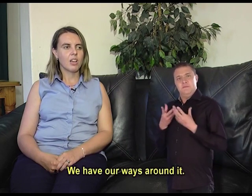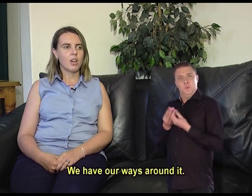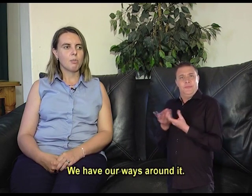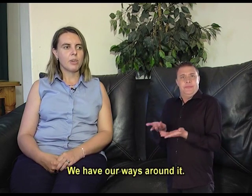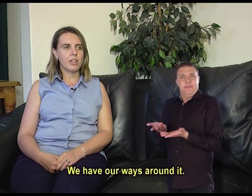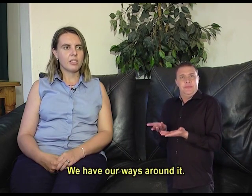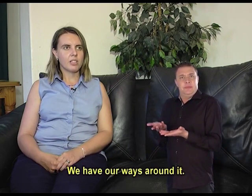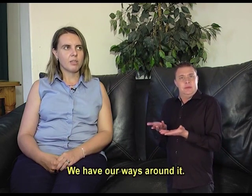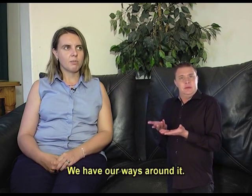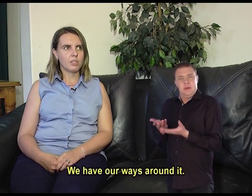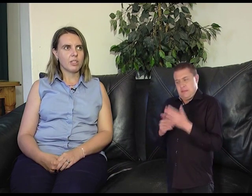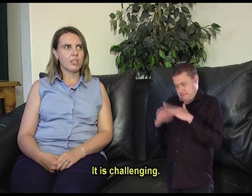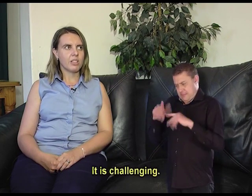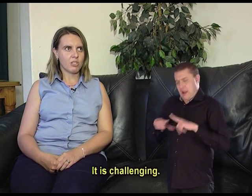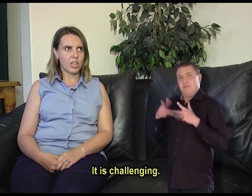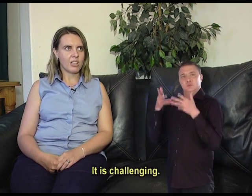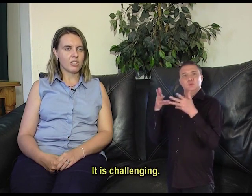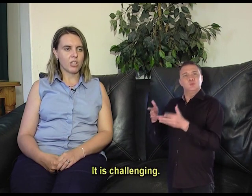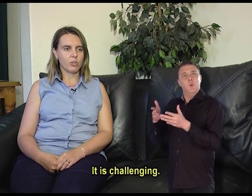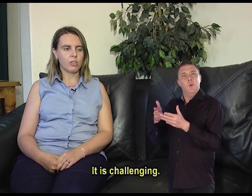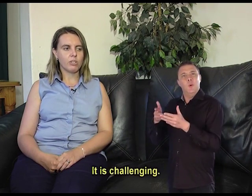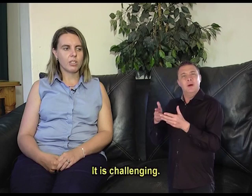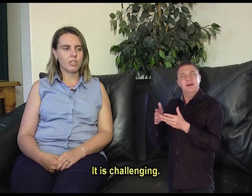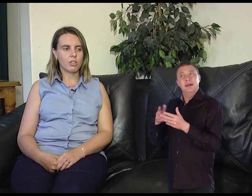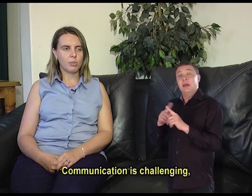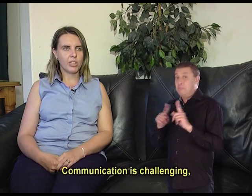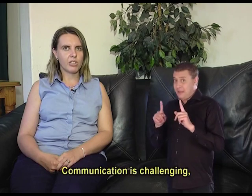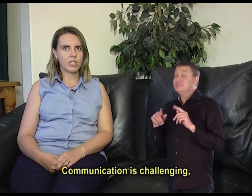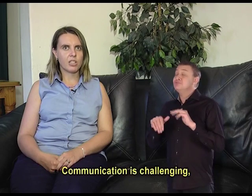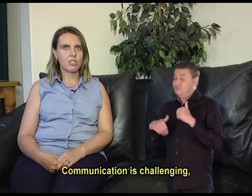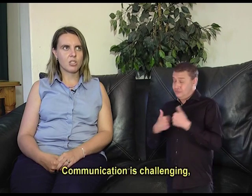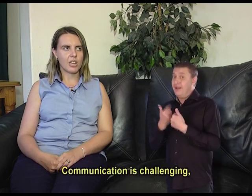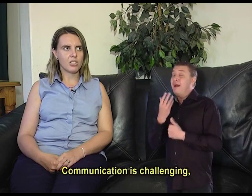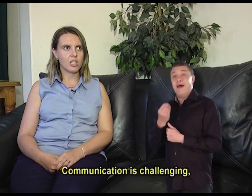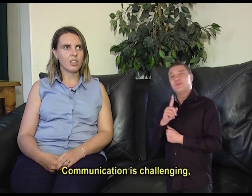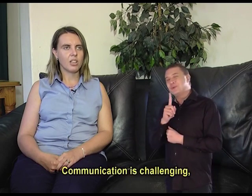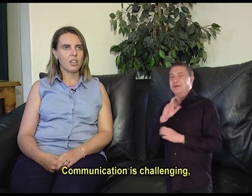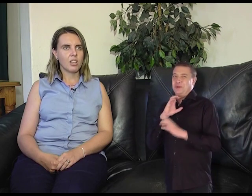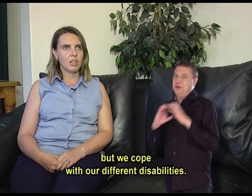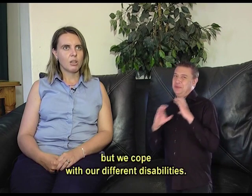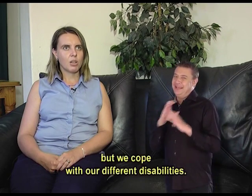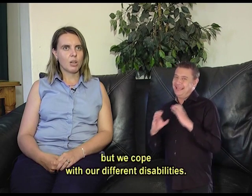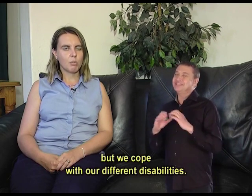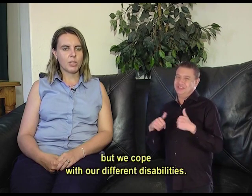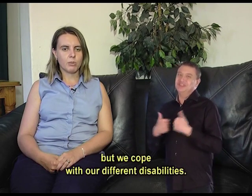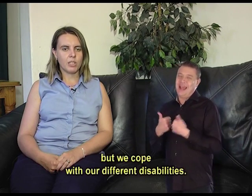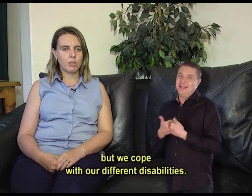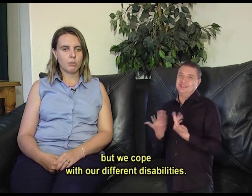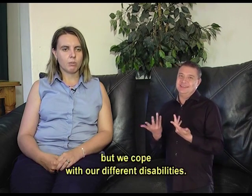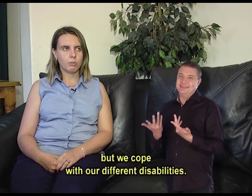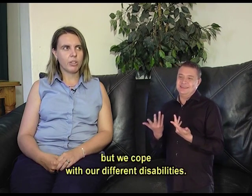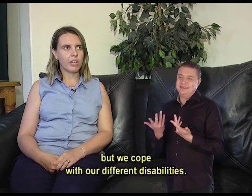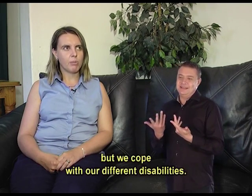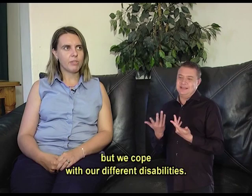it. But it is challenging though. Communication is challenging. But